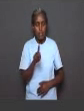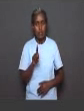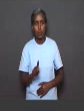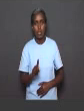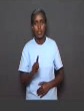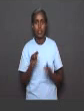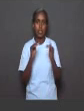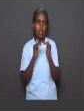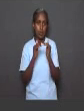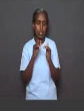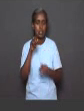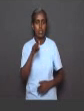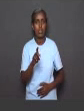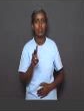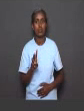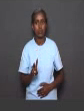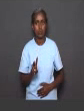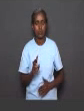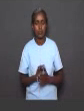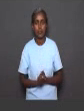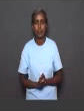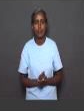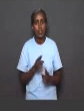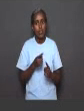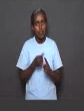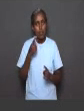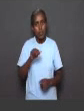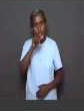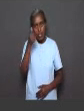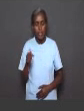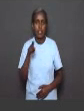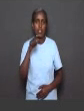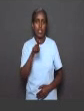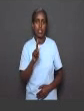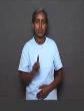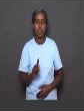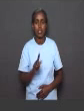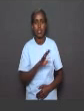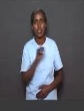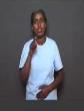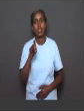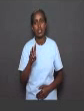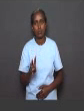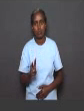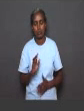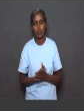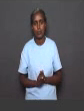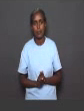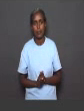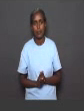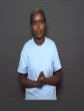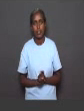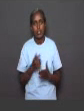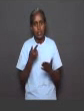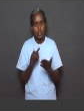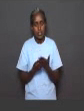then x1 equals x2 for any x1 and